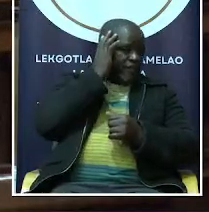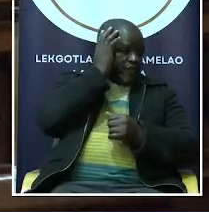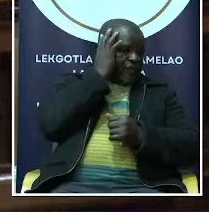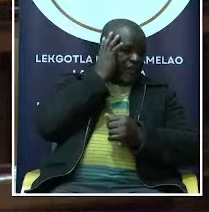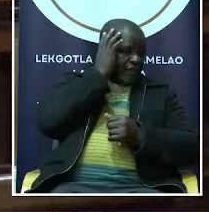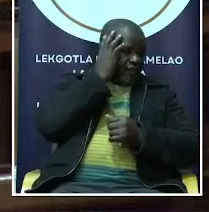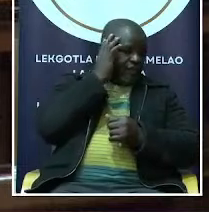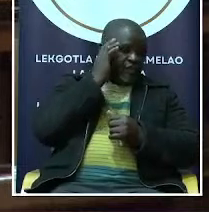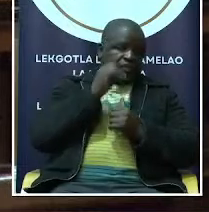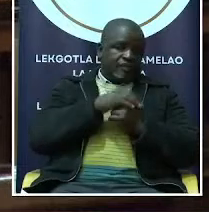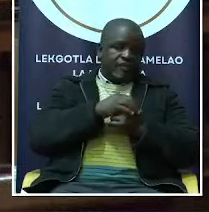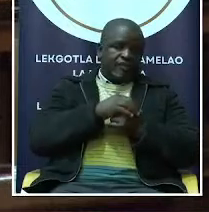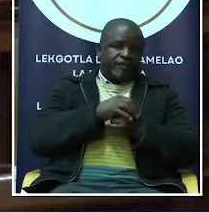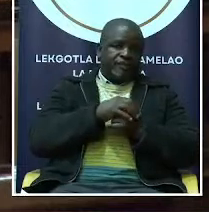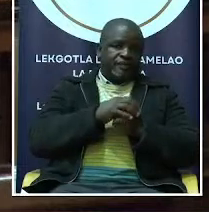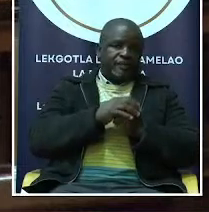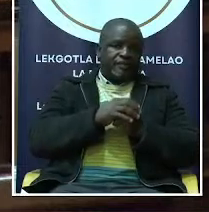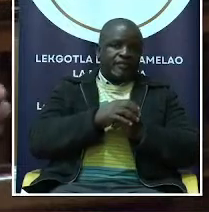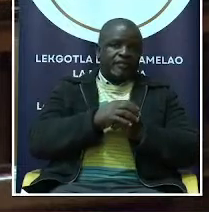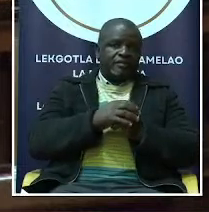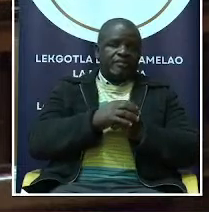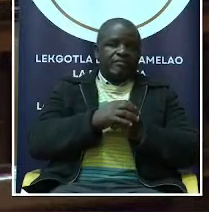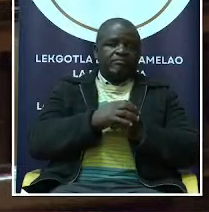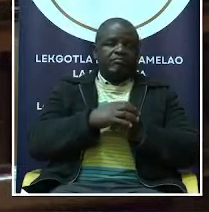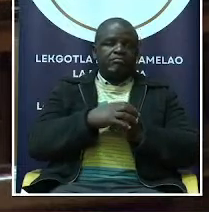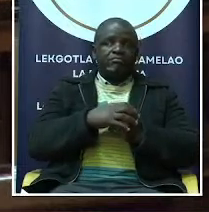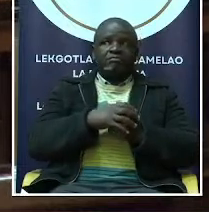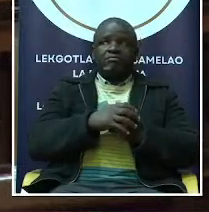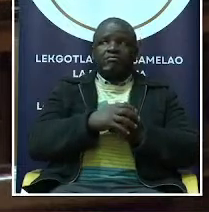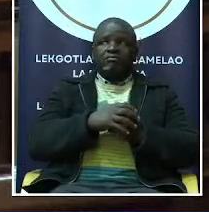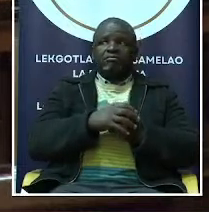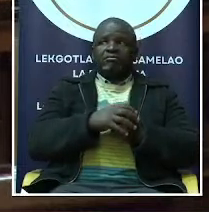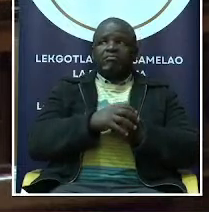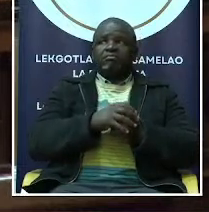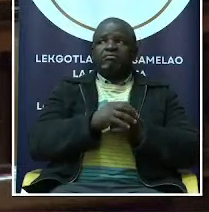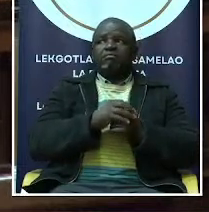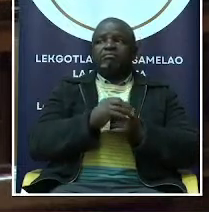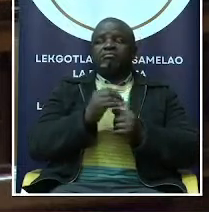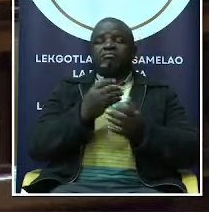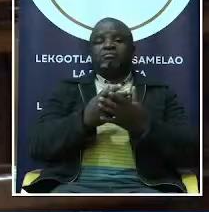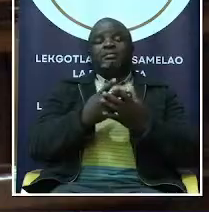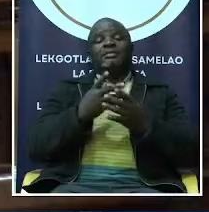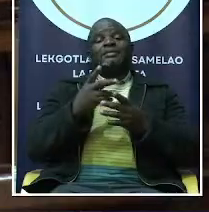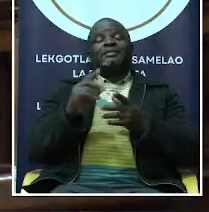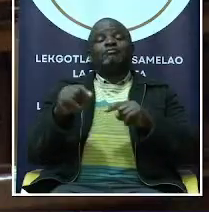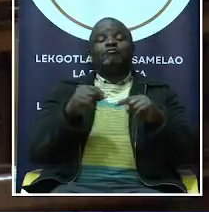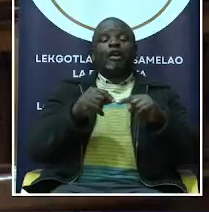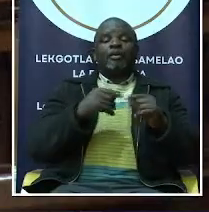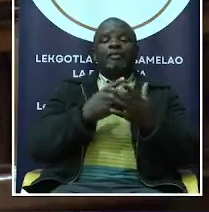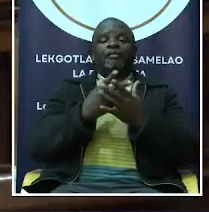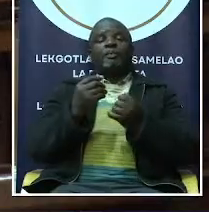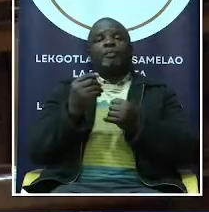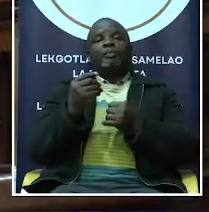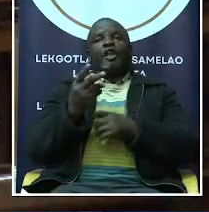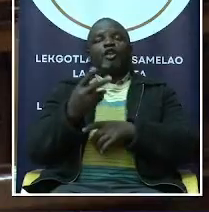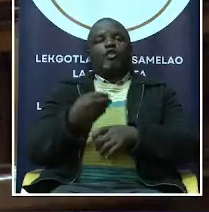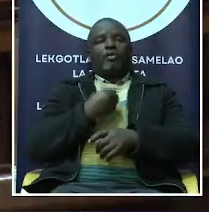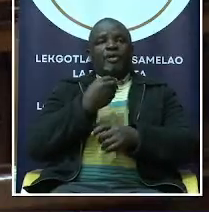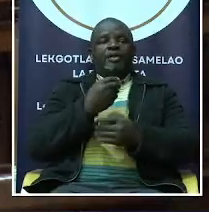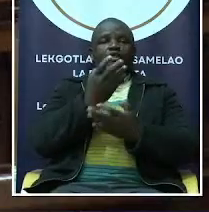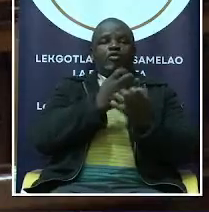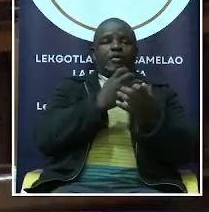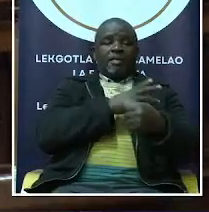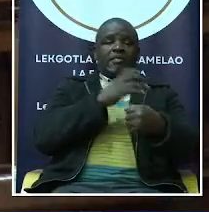Comrades, here are my key arguments for institutionalizing youth economic empowerment.